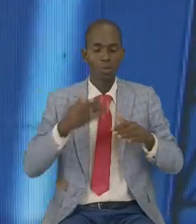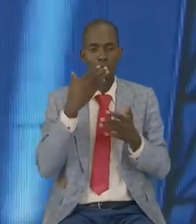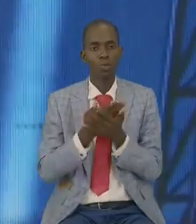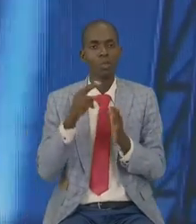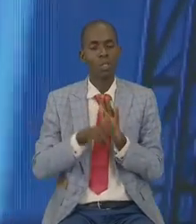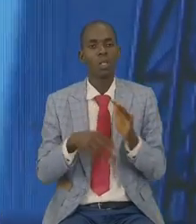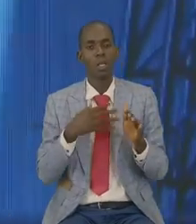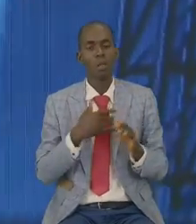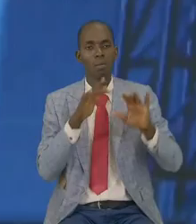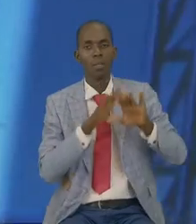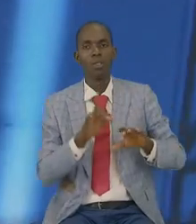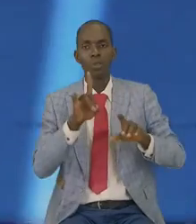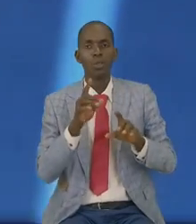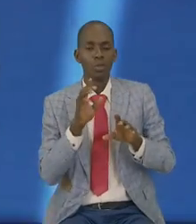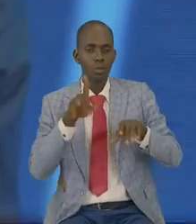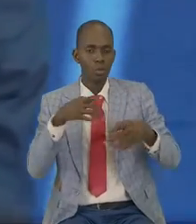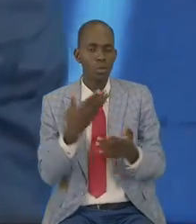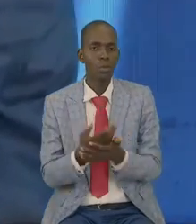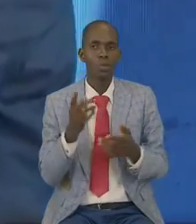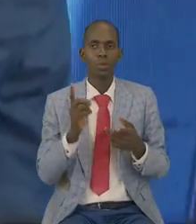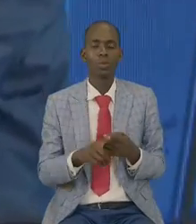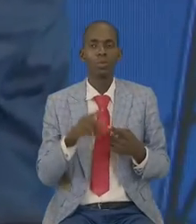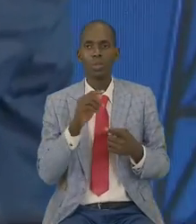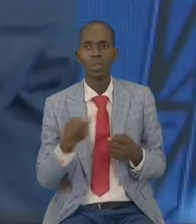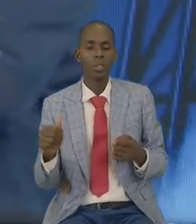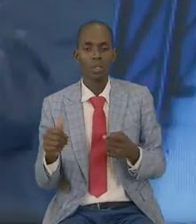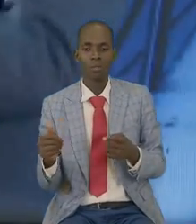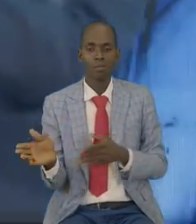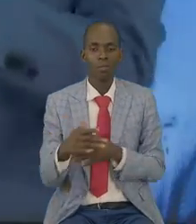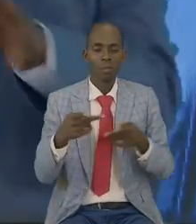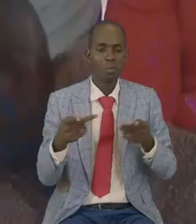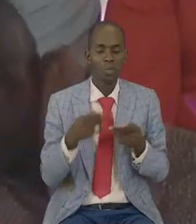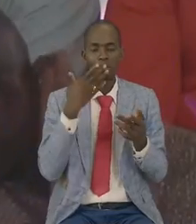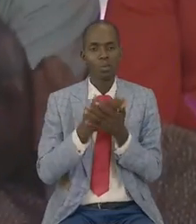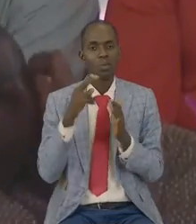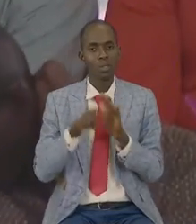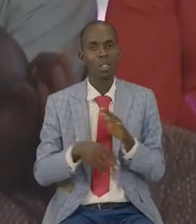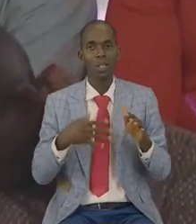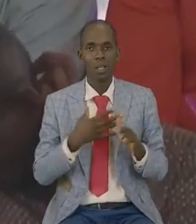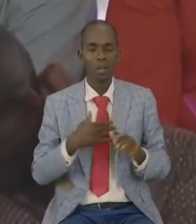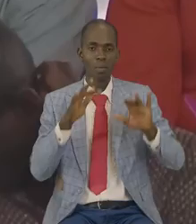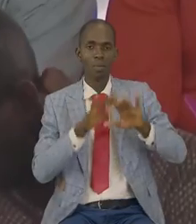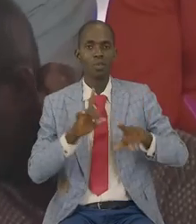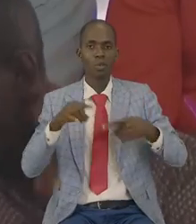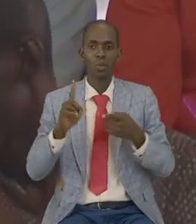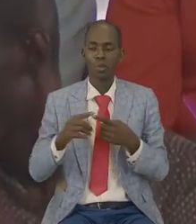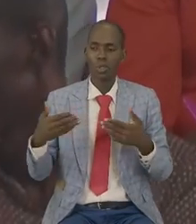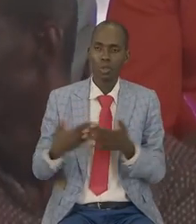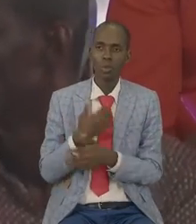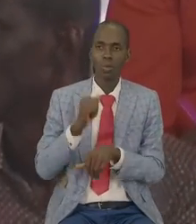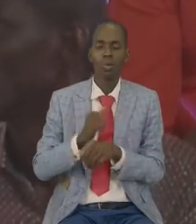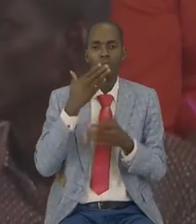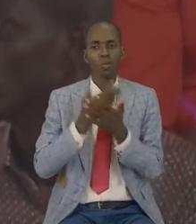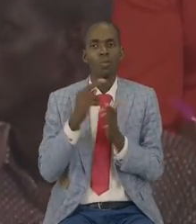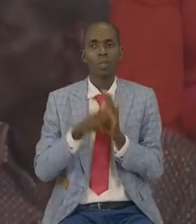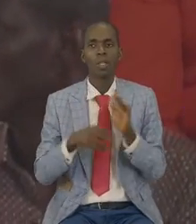mercy. And you get to a new fishing spot, goodness and mercy. And you get to a new endeavor, goodness and